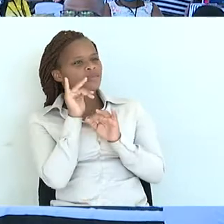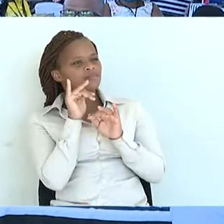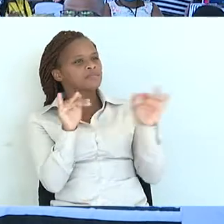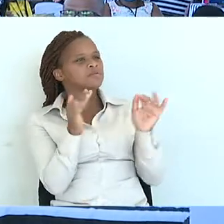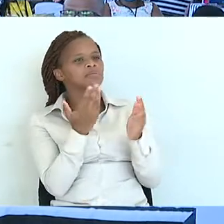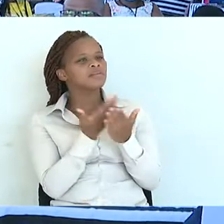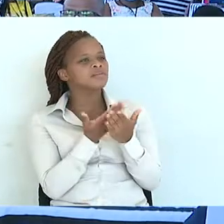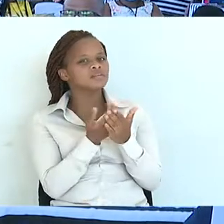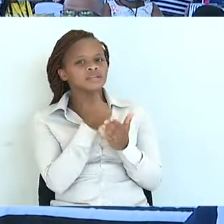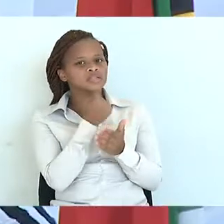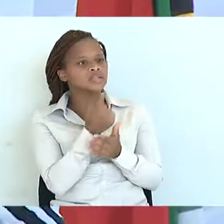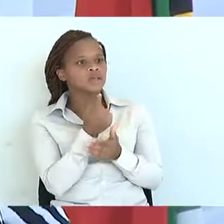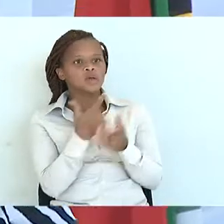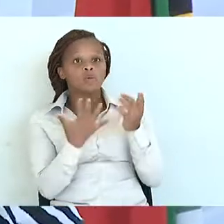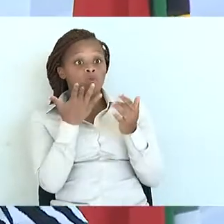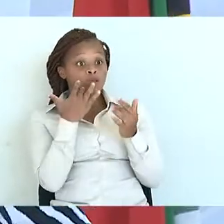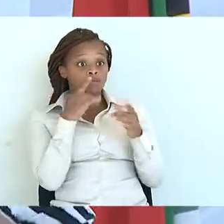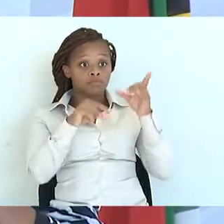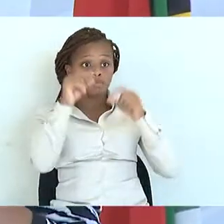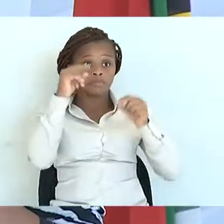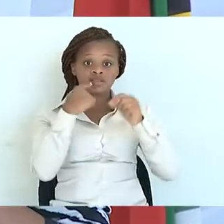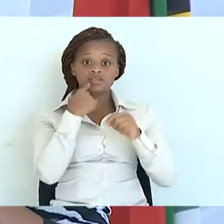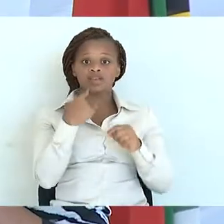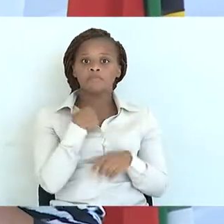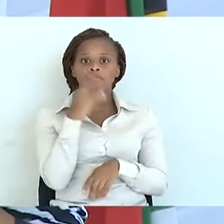ngiyeke ngathatha isikhathi ngiba explainela ukuthi